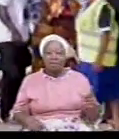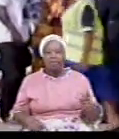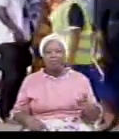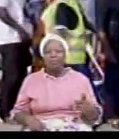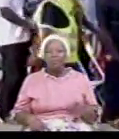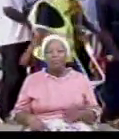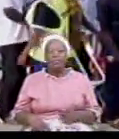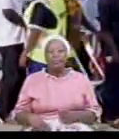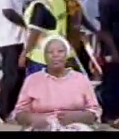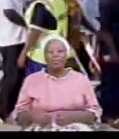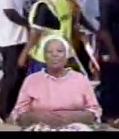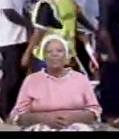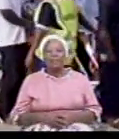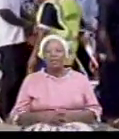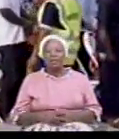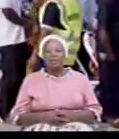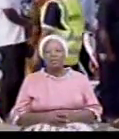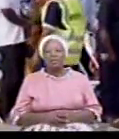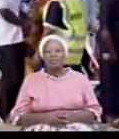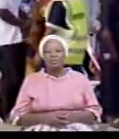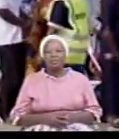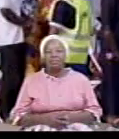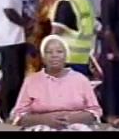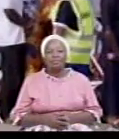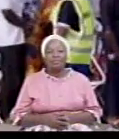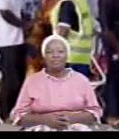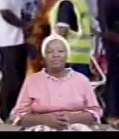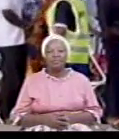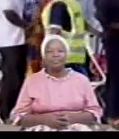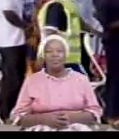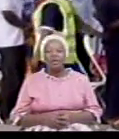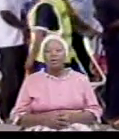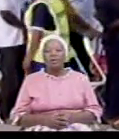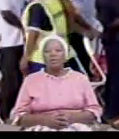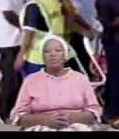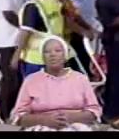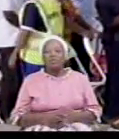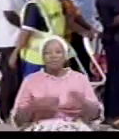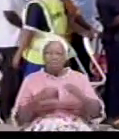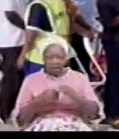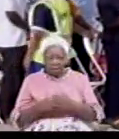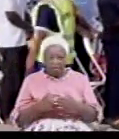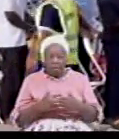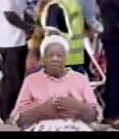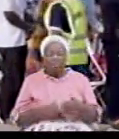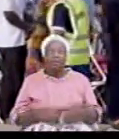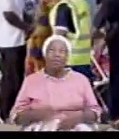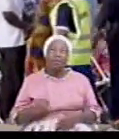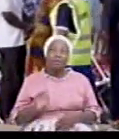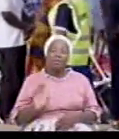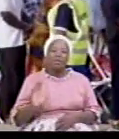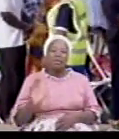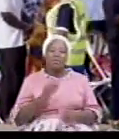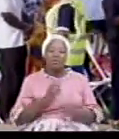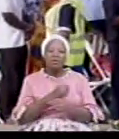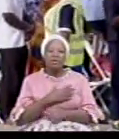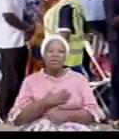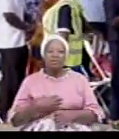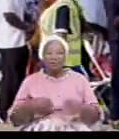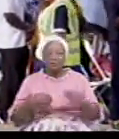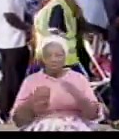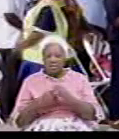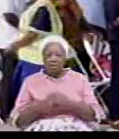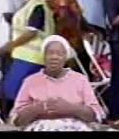Lord. Bow down before him. Love and adore him. We have come